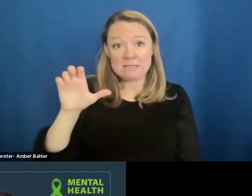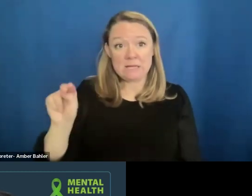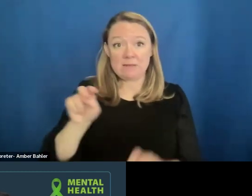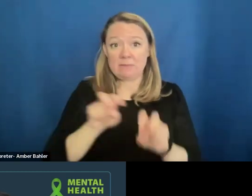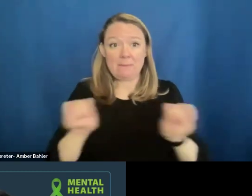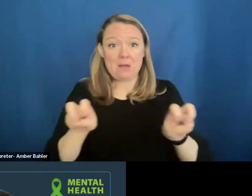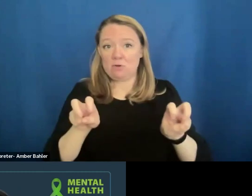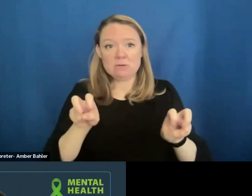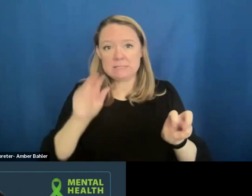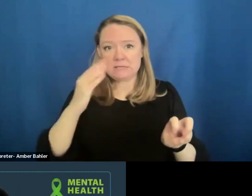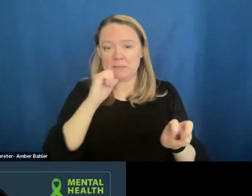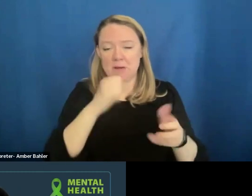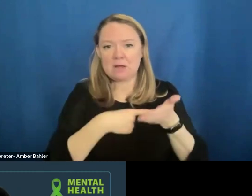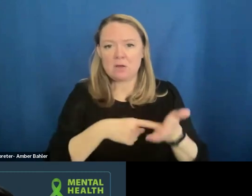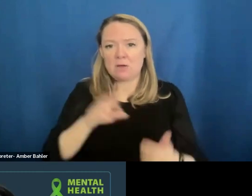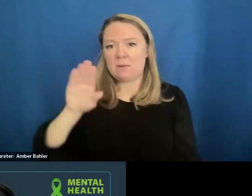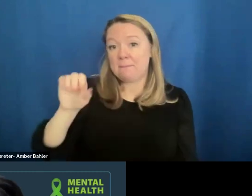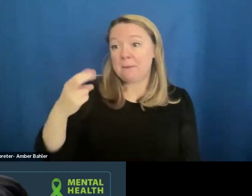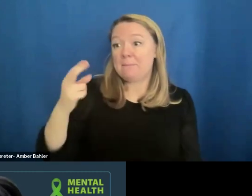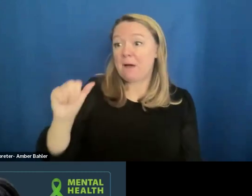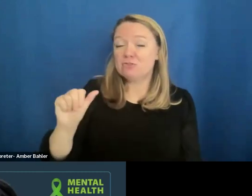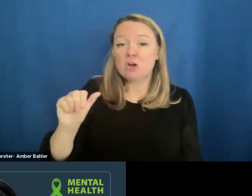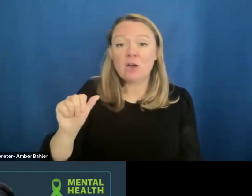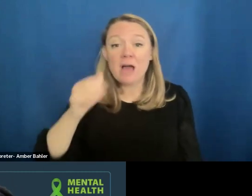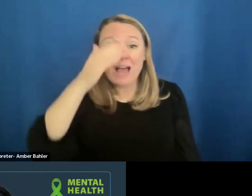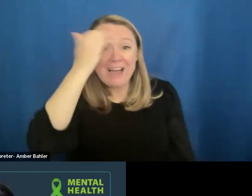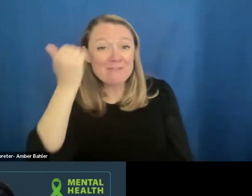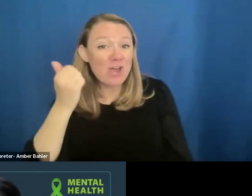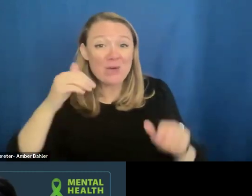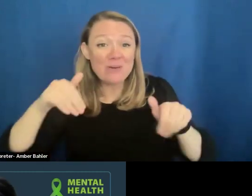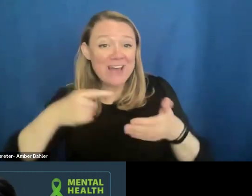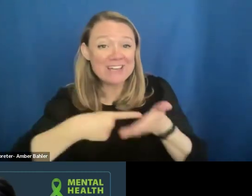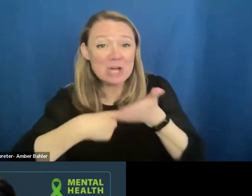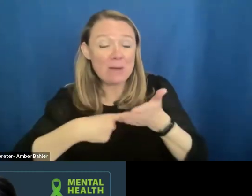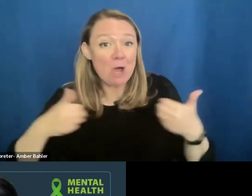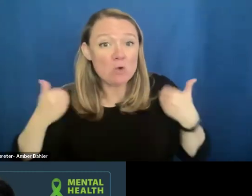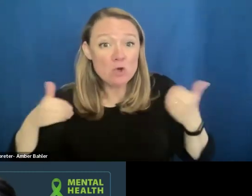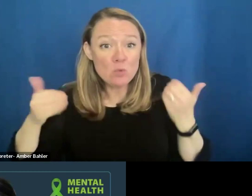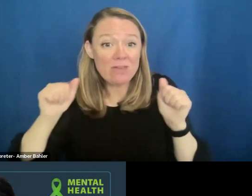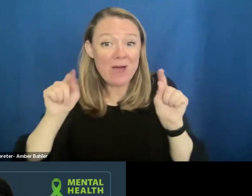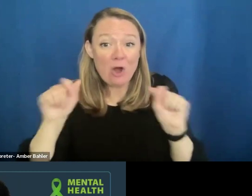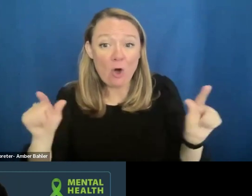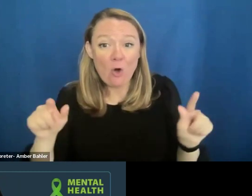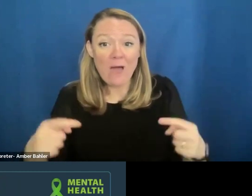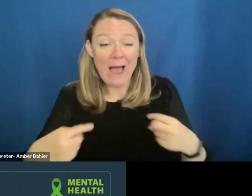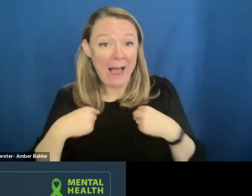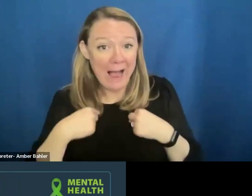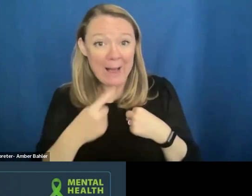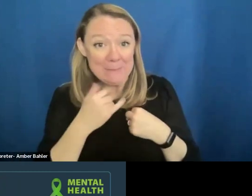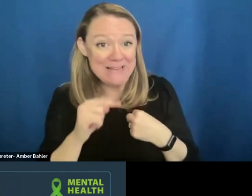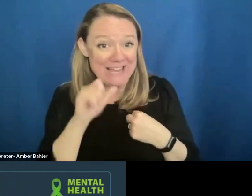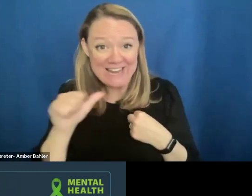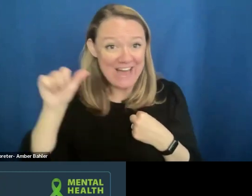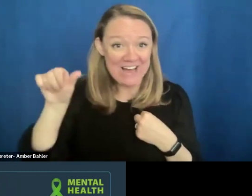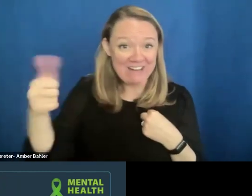Bipasha. Oh, and I forgot to mention, we didn't talk about youth at all. And I'm saying this, it's not Kashi saying this. I keep